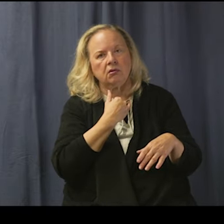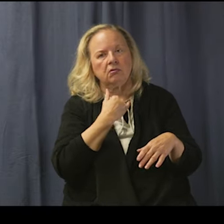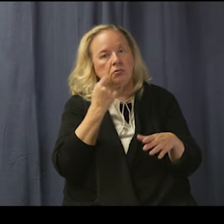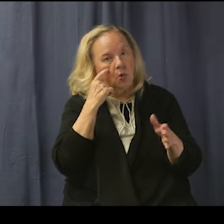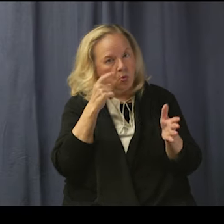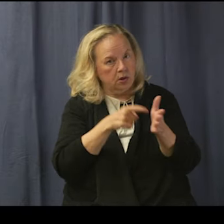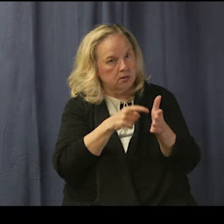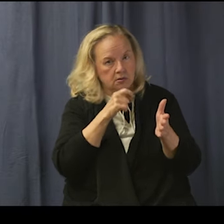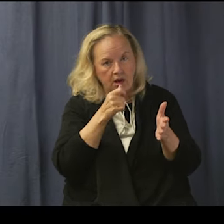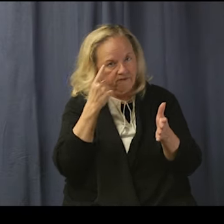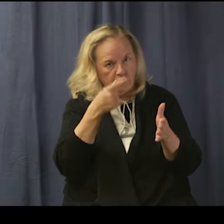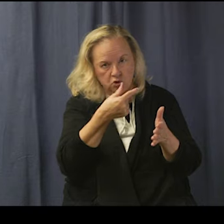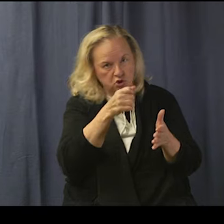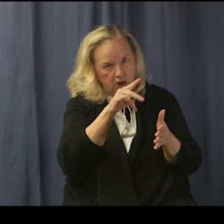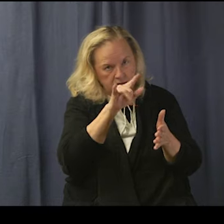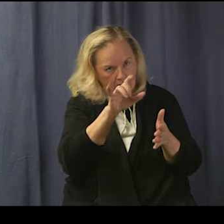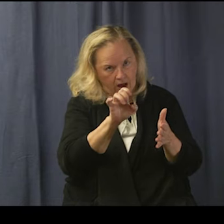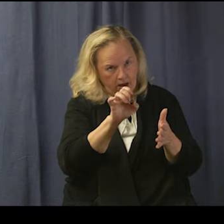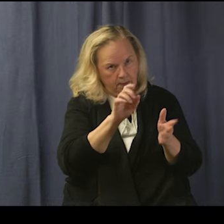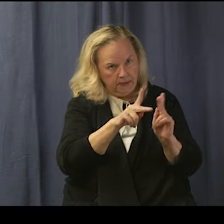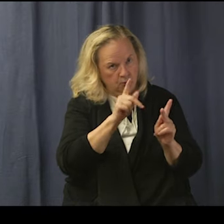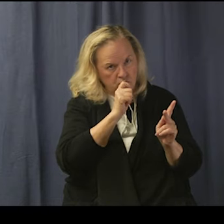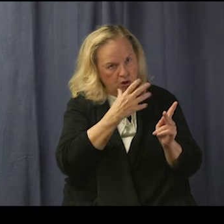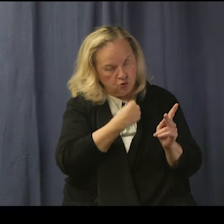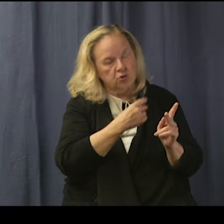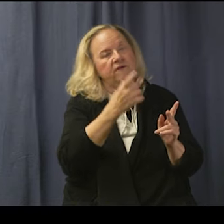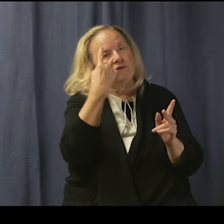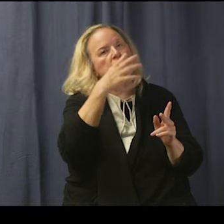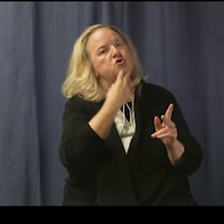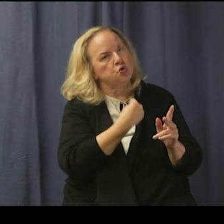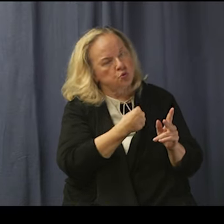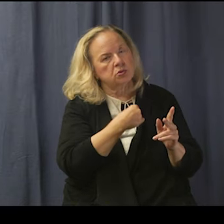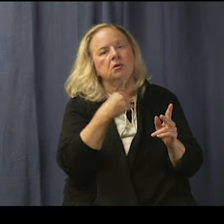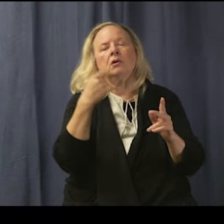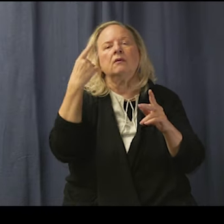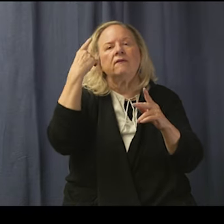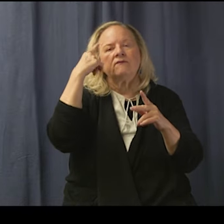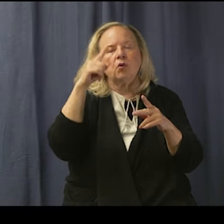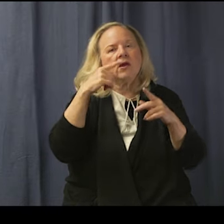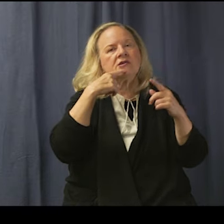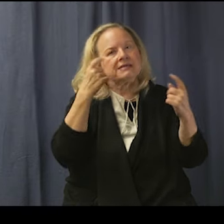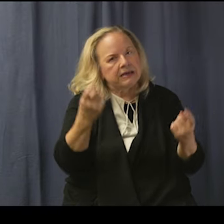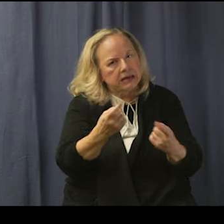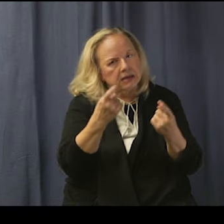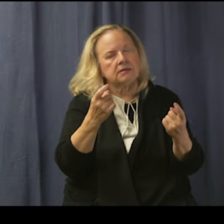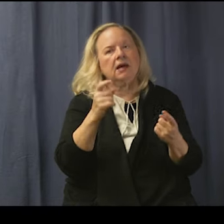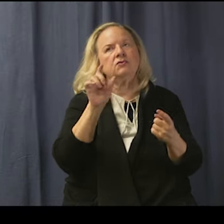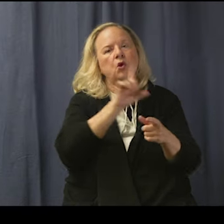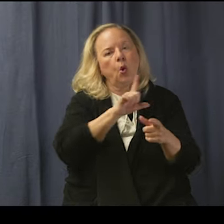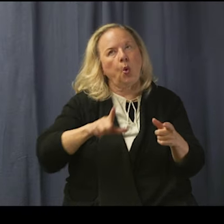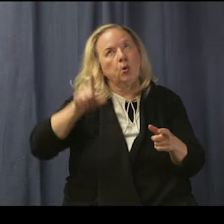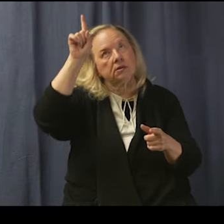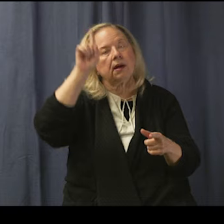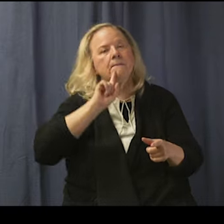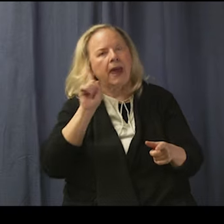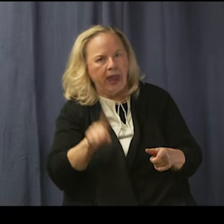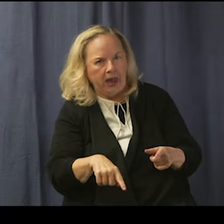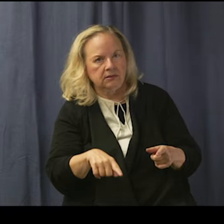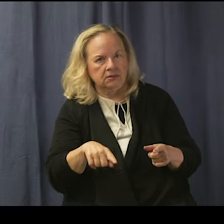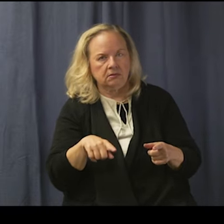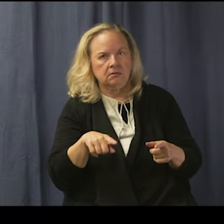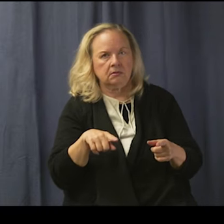Notice this isn't for the Gentiles. Once in the year because of all their sins, and it was done as the Lord commanded